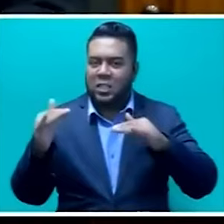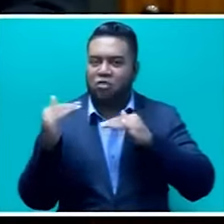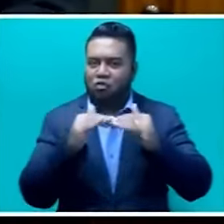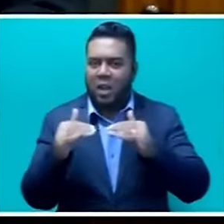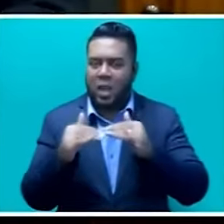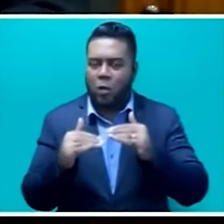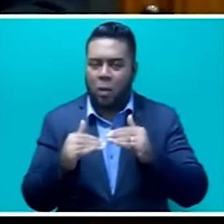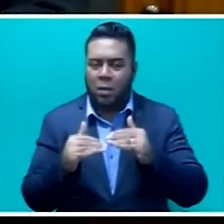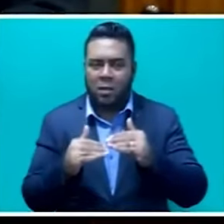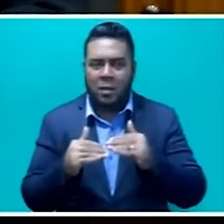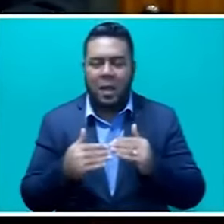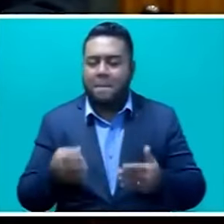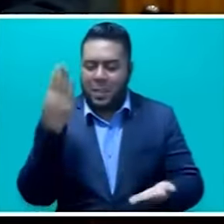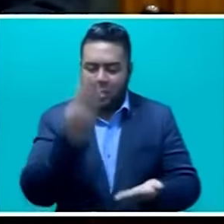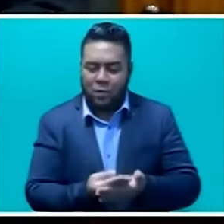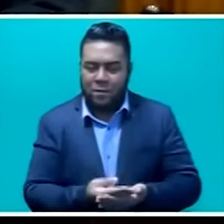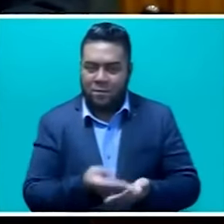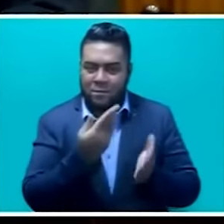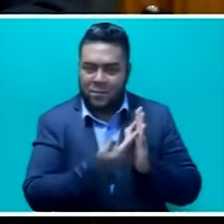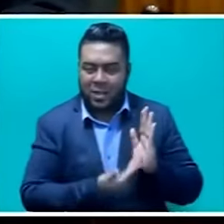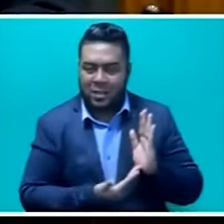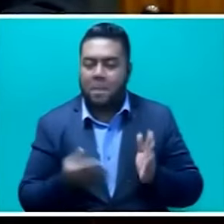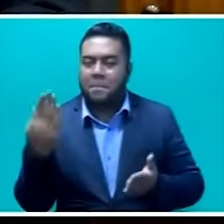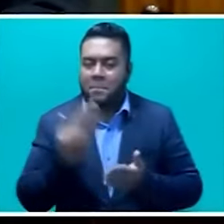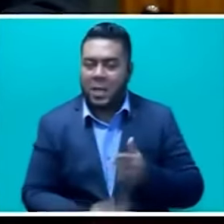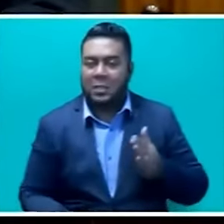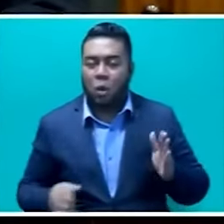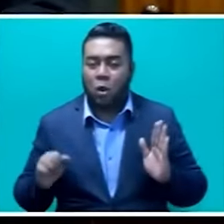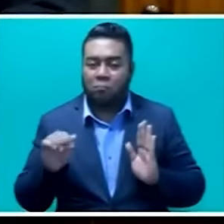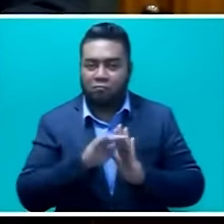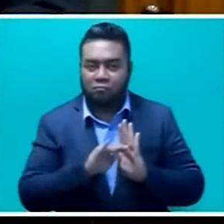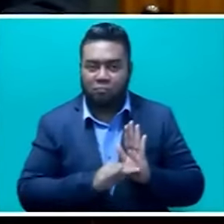facts, based on statistics, and to address gender inequalities